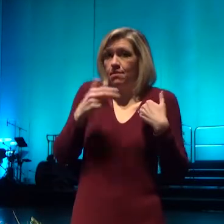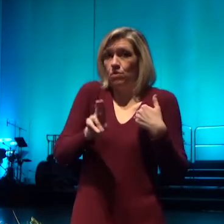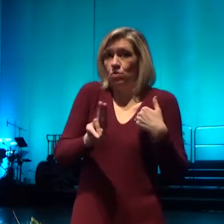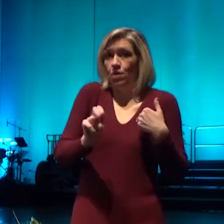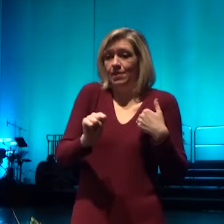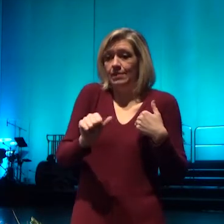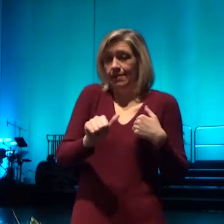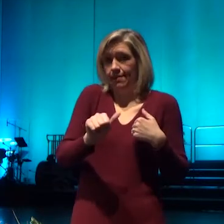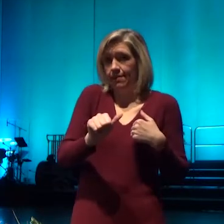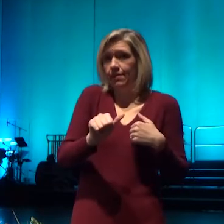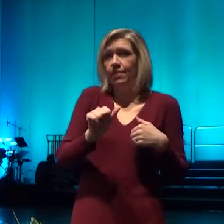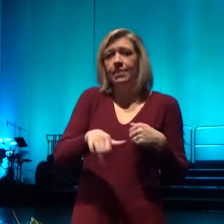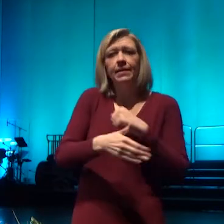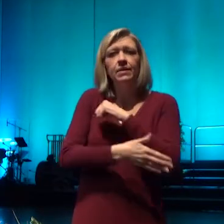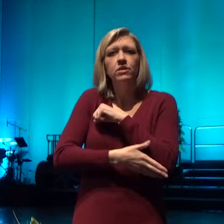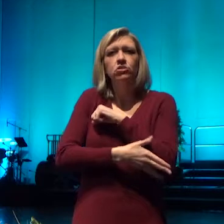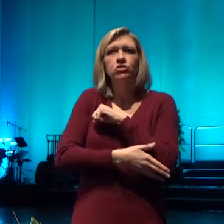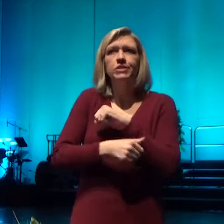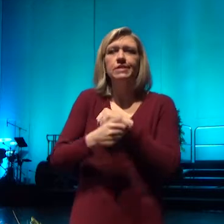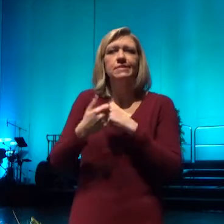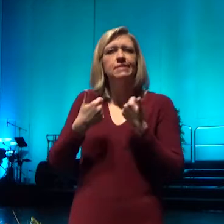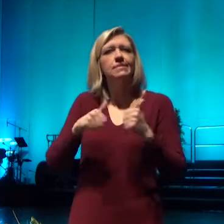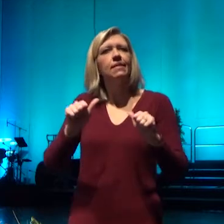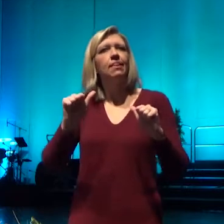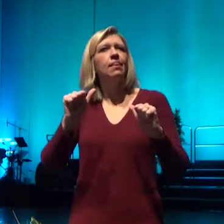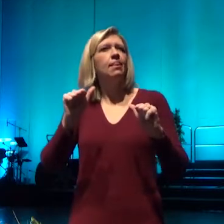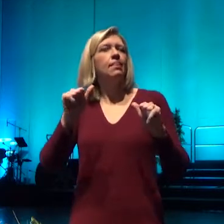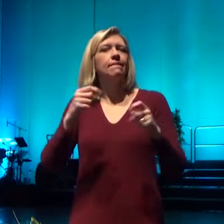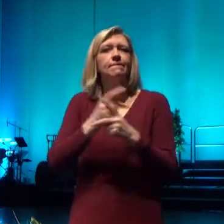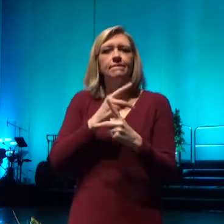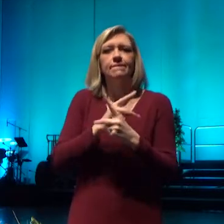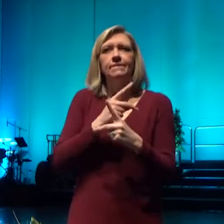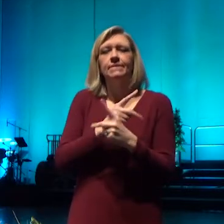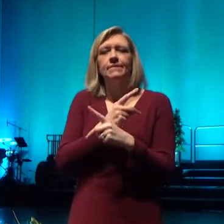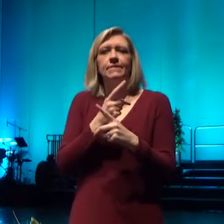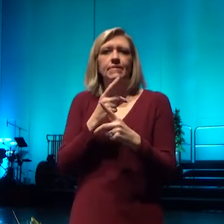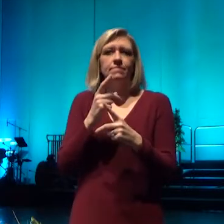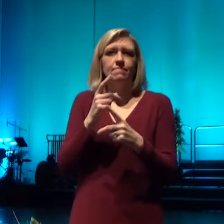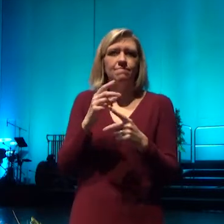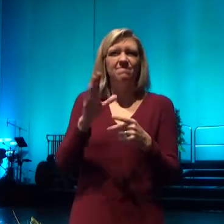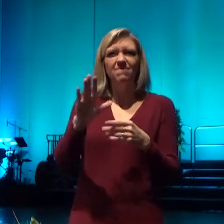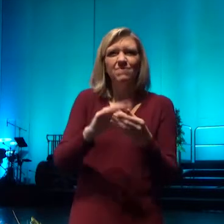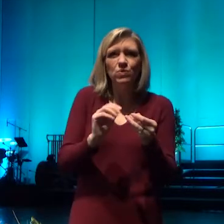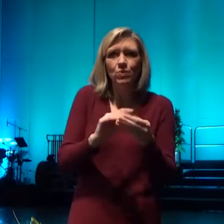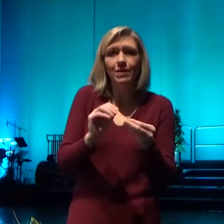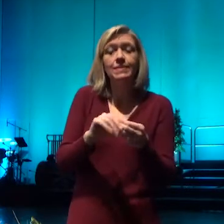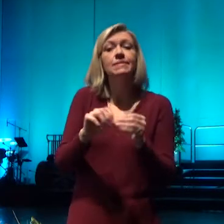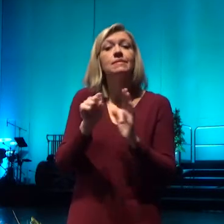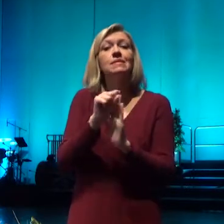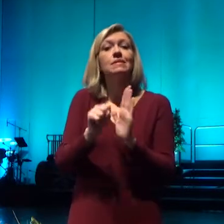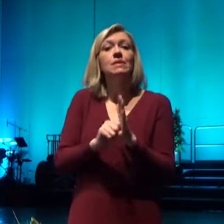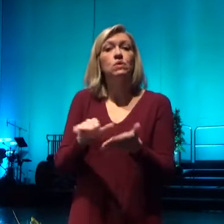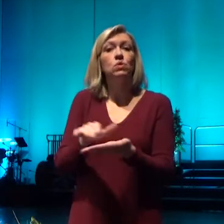America, a young country still trying to find its myth and its story. And in the state of New York, there were many immigrants